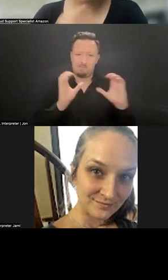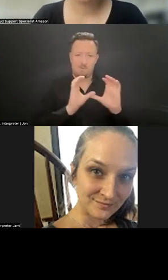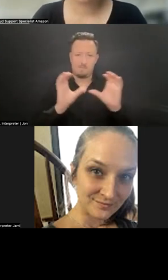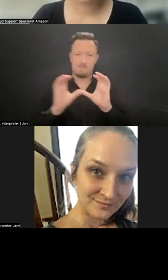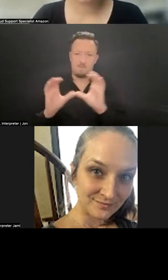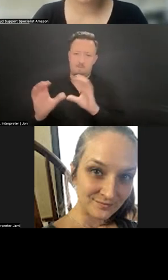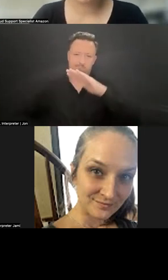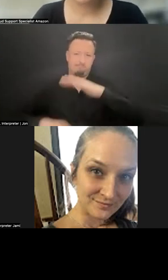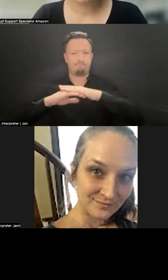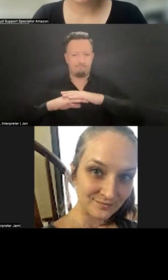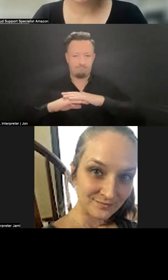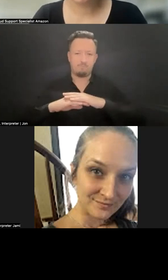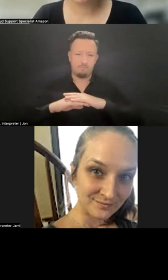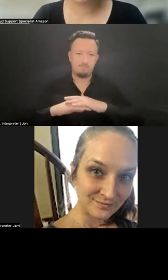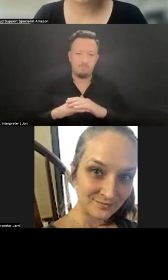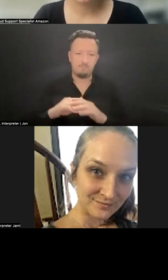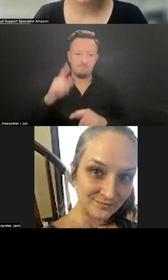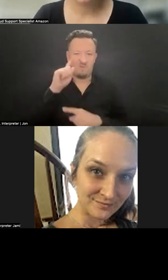this.